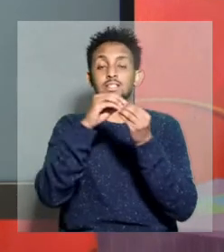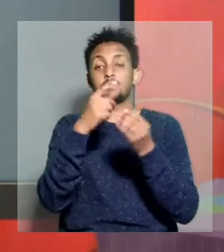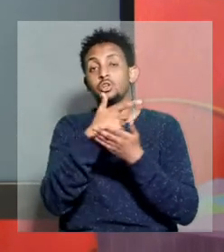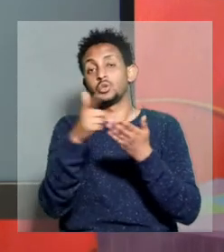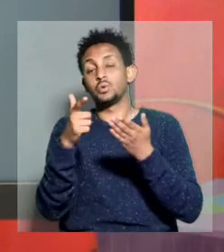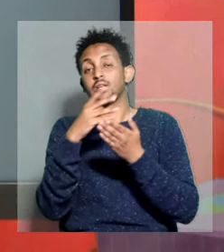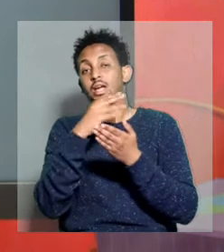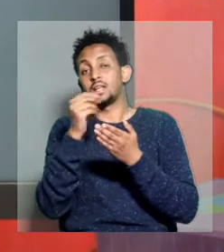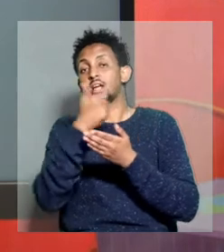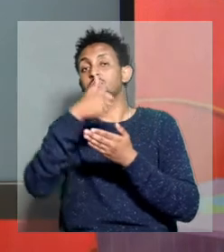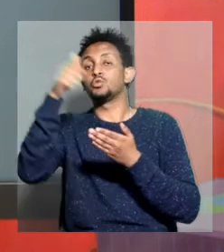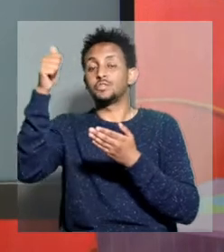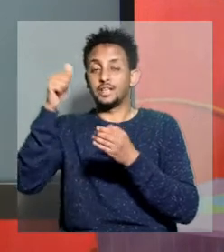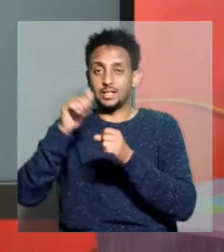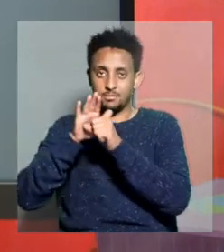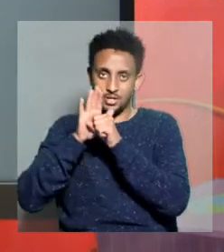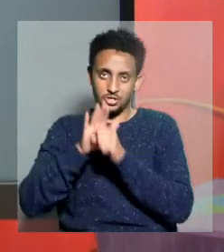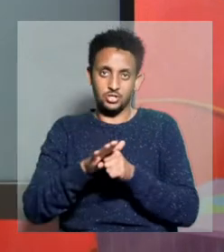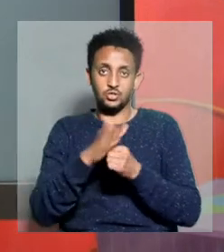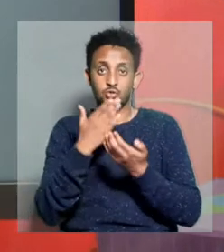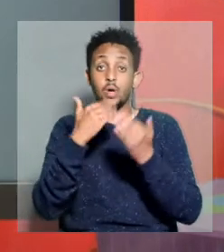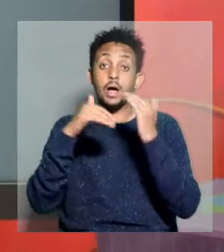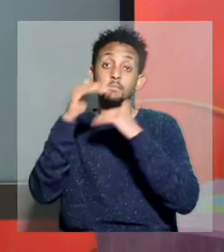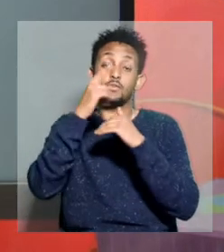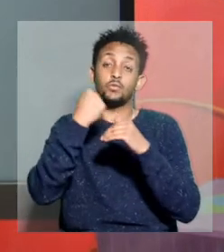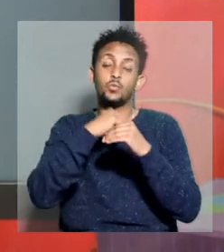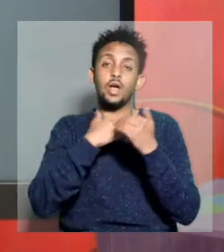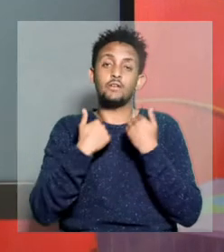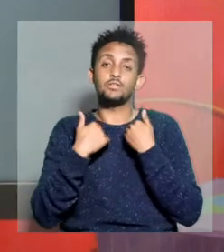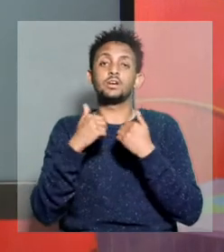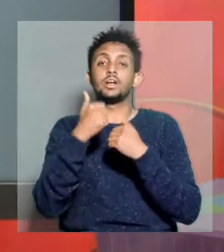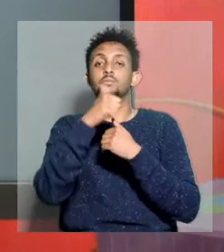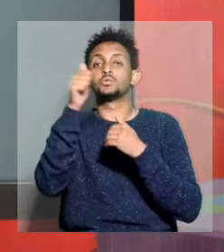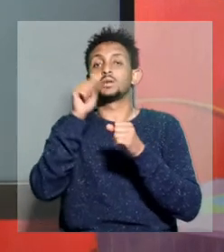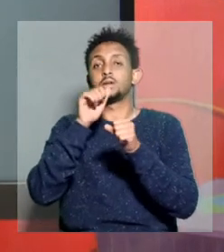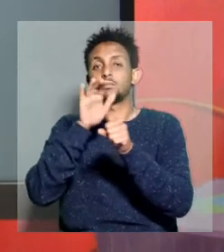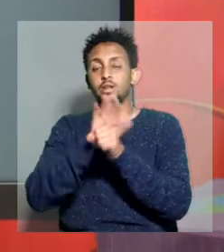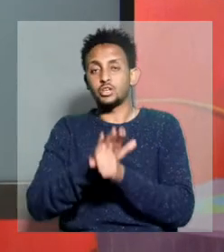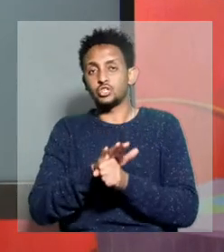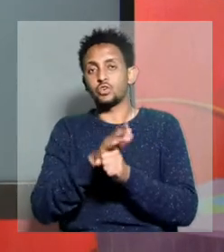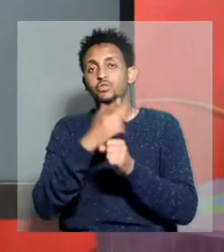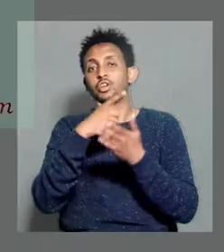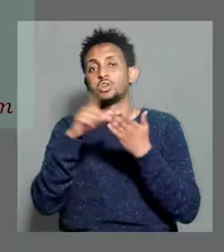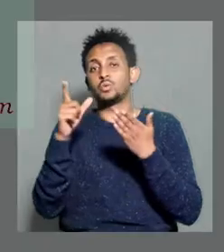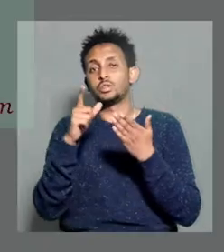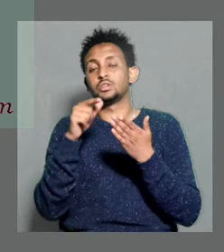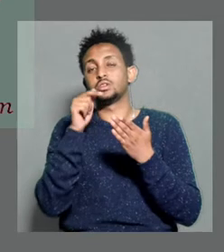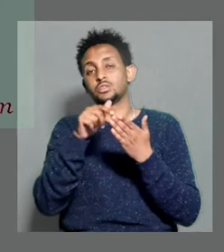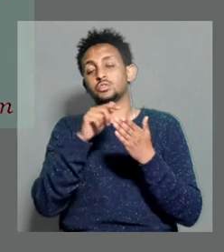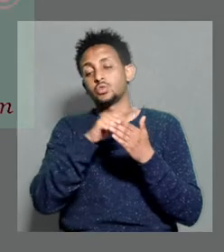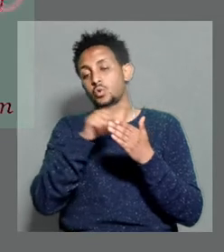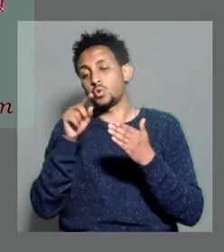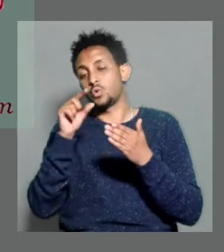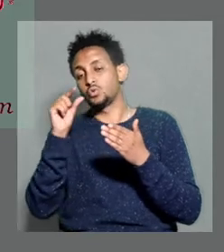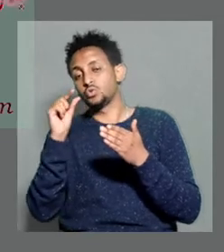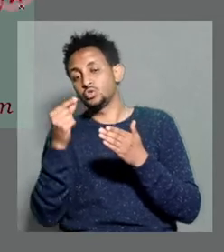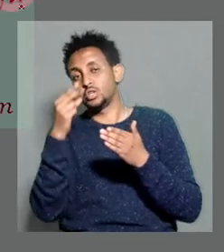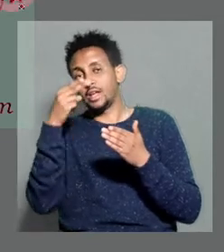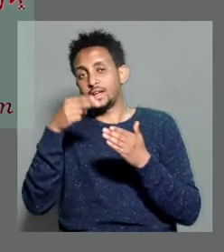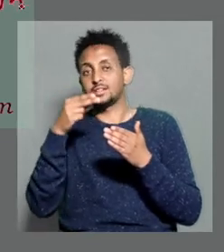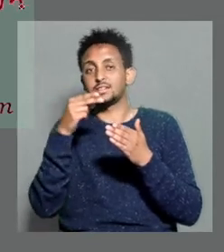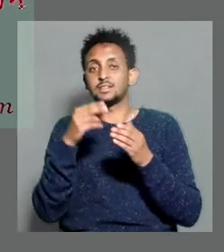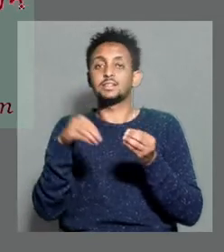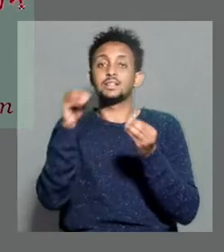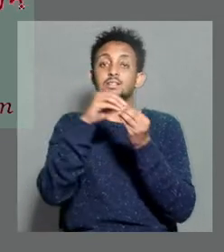pressure and atmospheric pressure. So above this, you'd have atmospheric pressure. Here, you'd have a pressure of a liquid, which is rho gh.